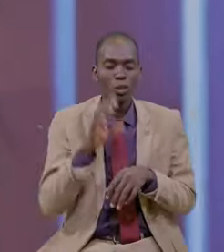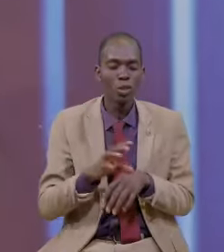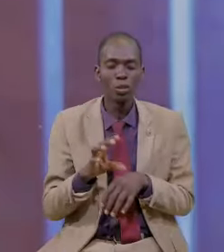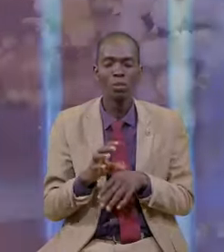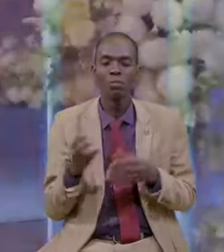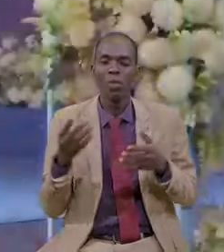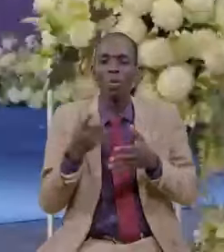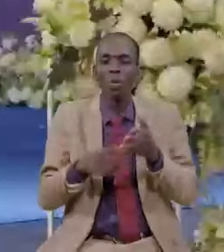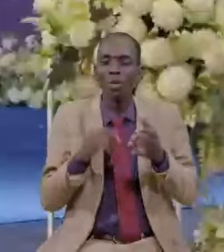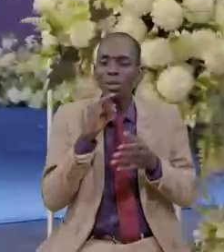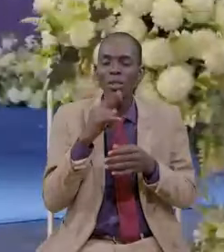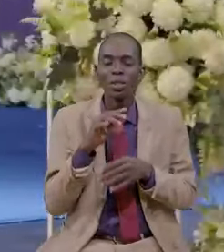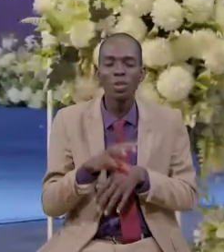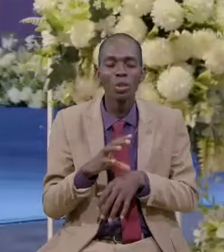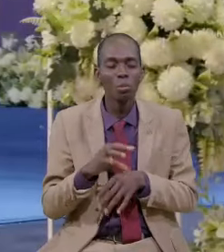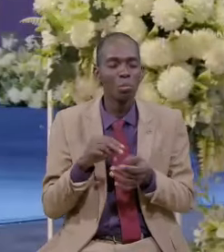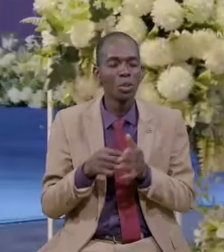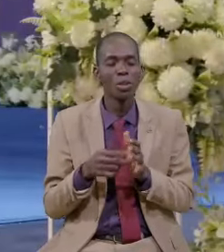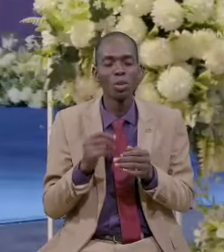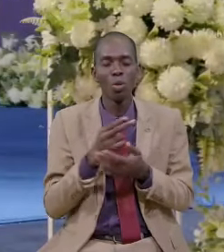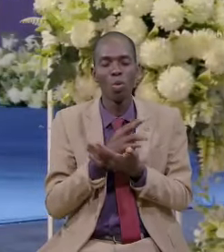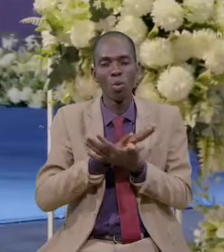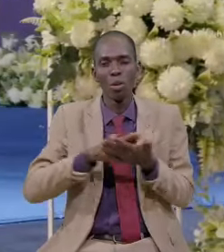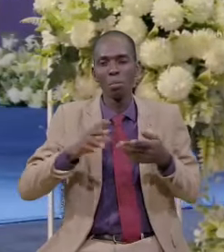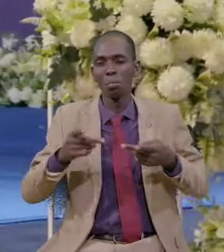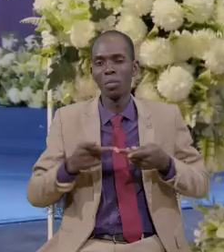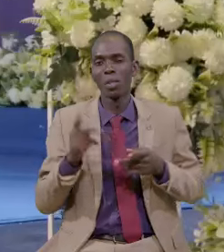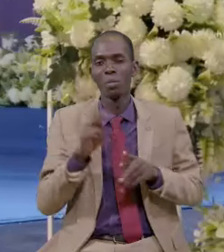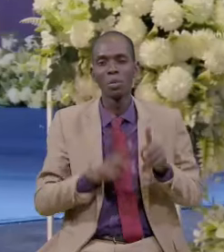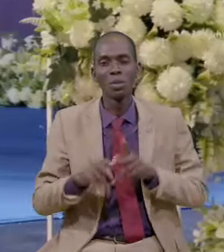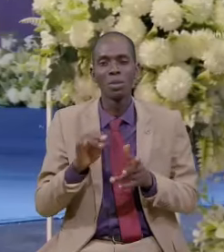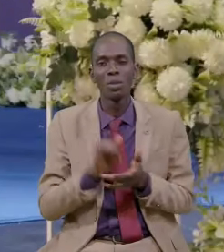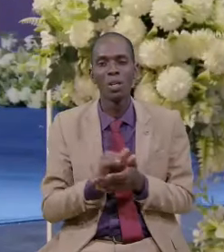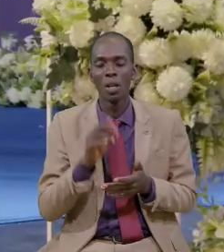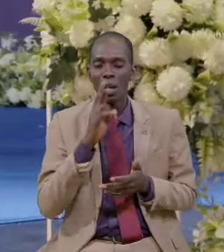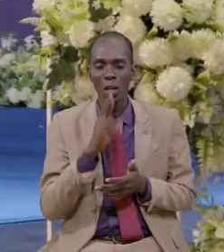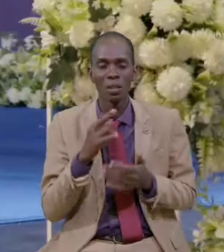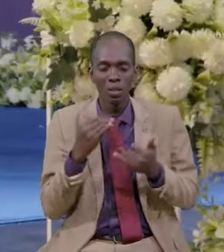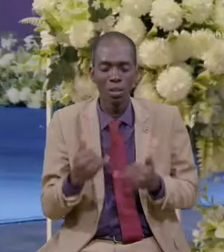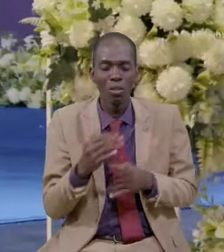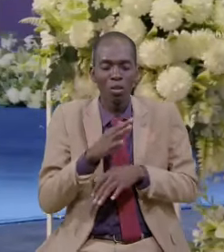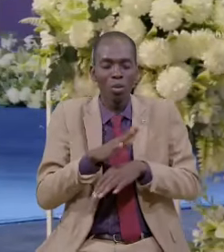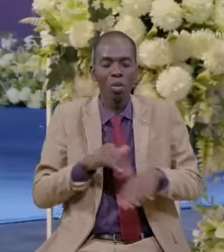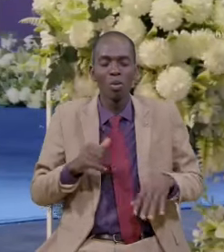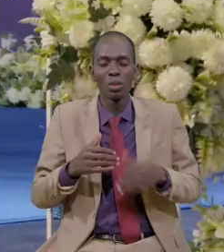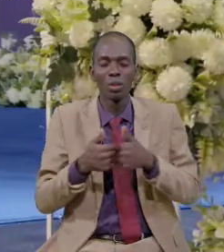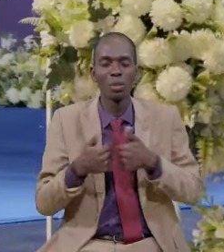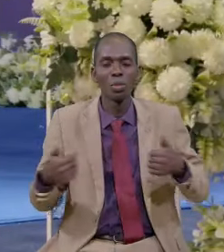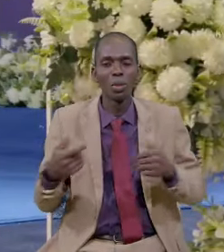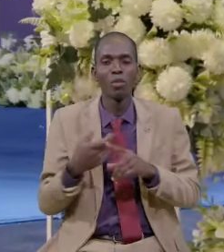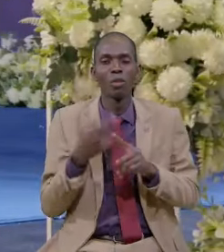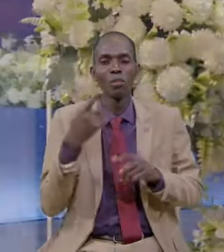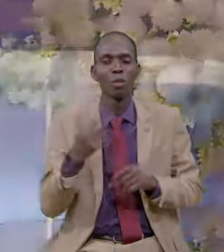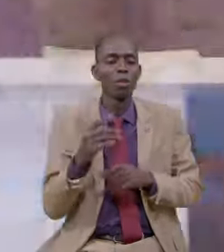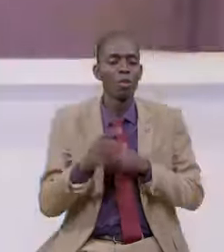church? Ecclesia. The people already called out of the world. The people who already